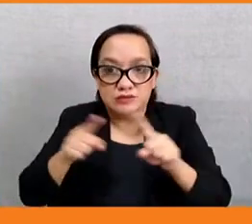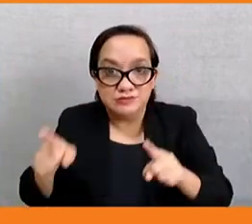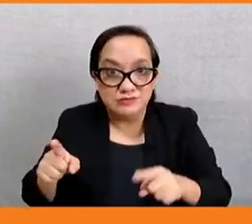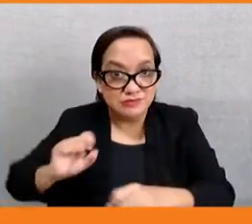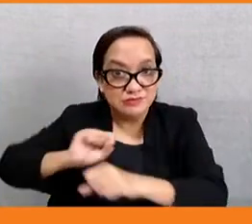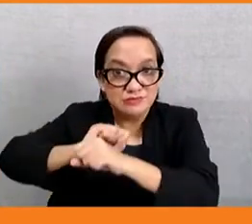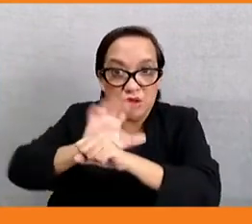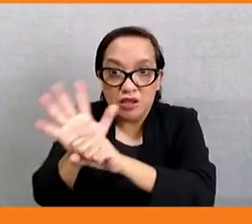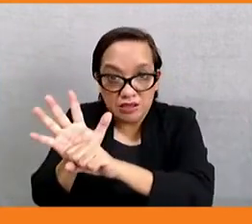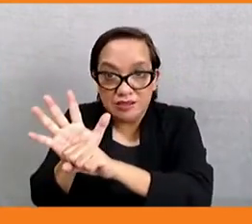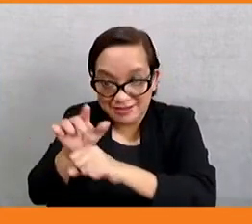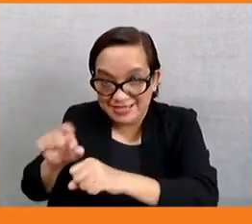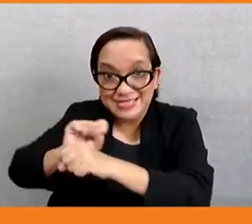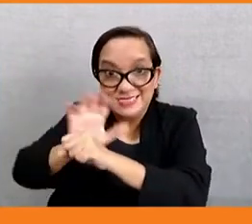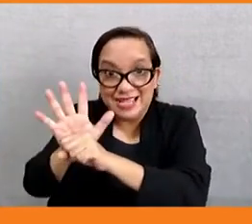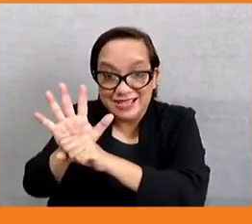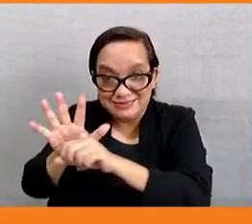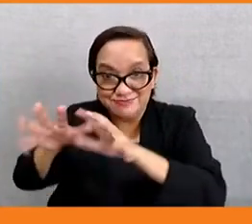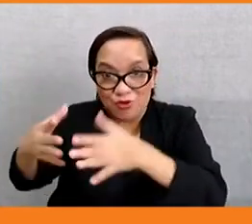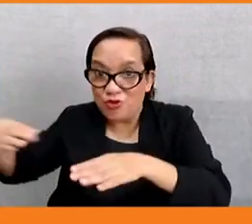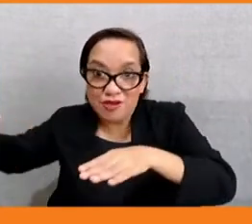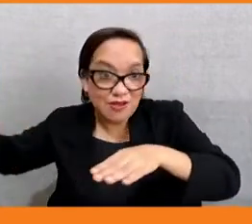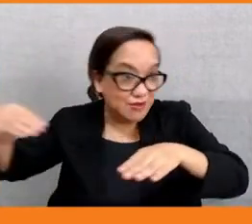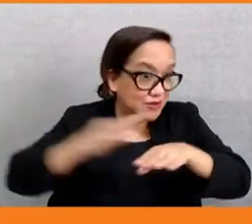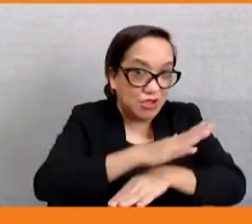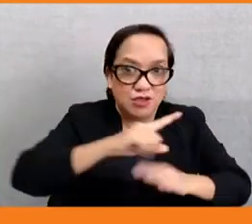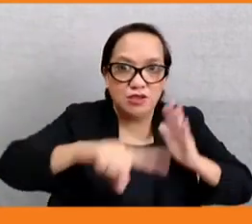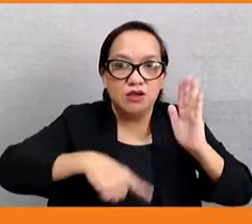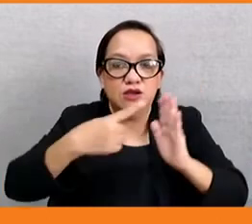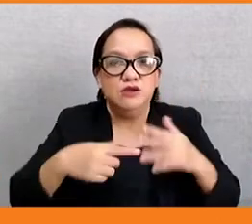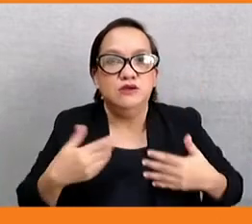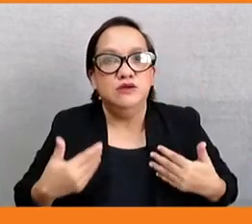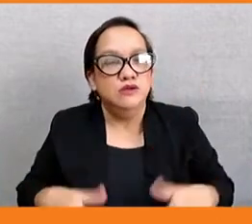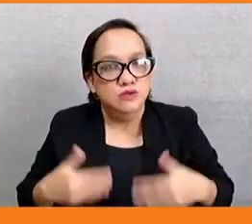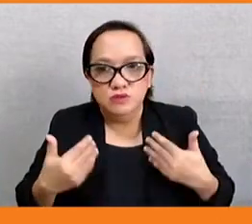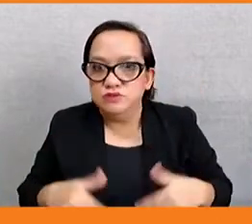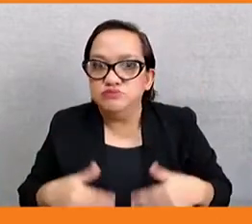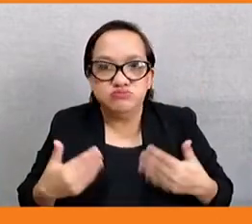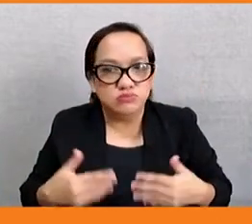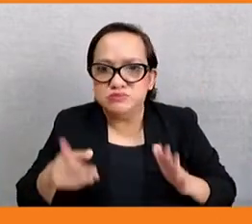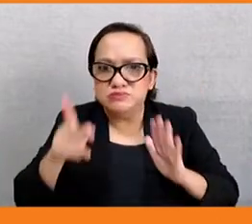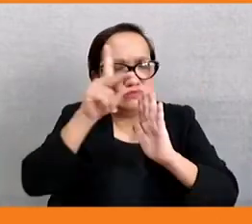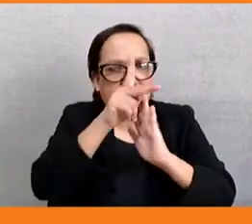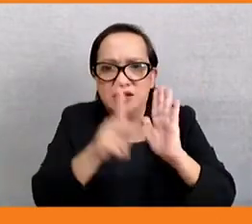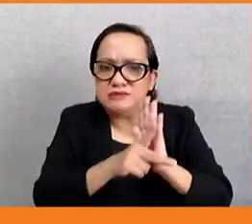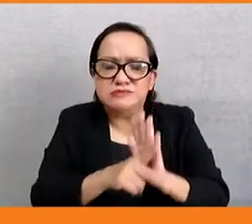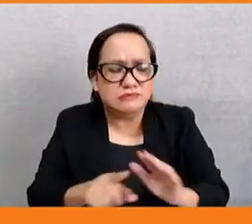still justify its role as a policy bank? ADB is repeating some of the failures. Even at present,